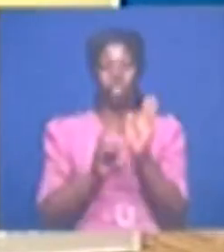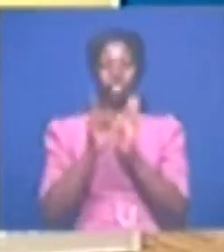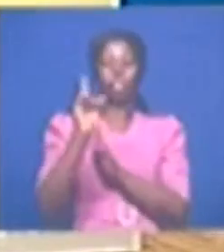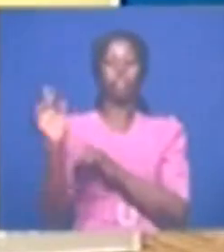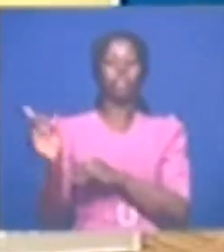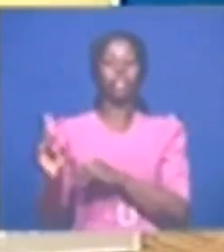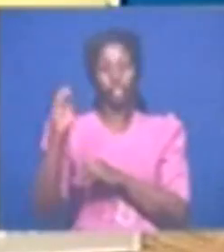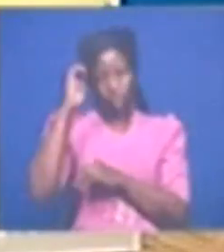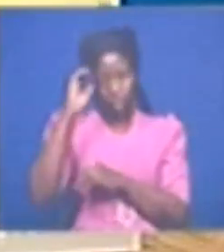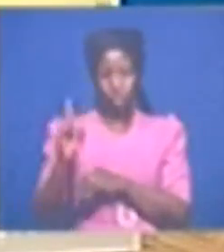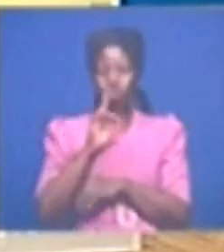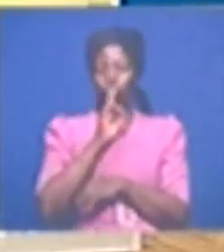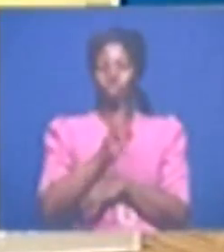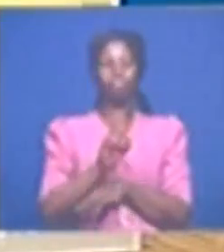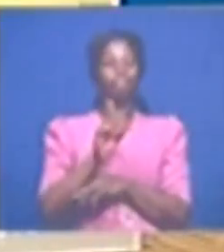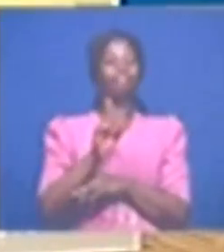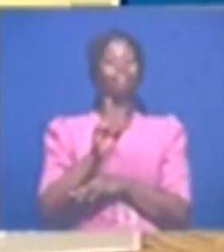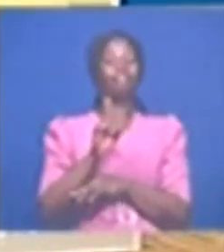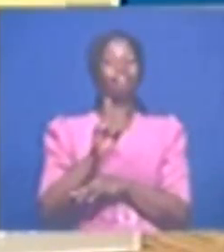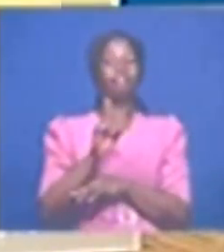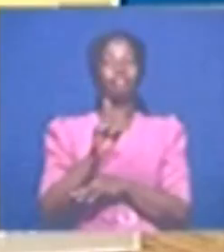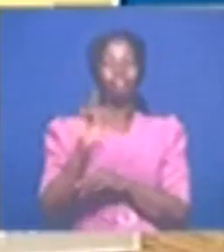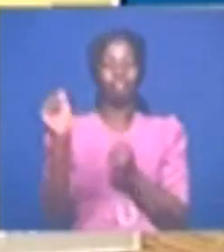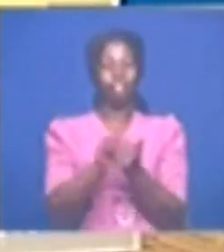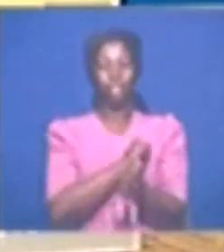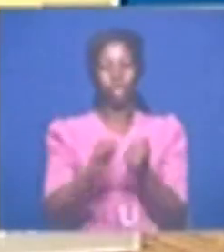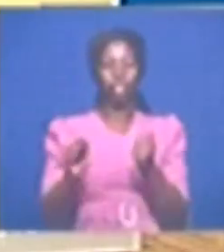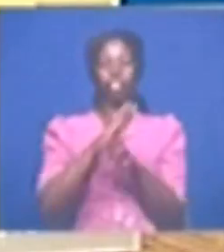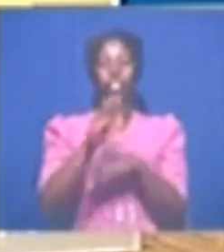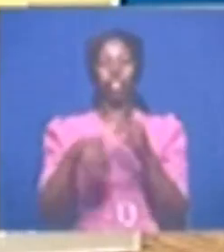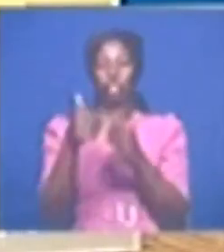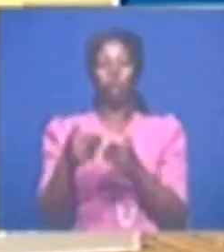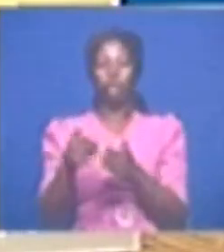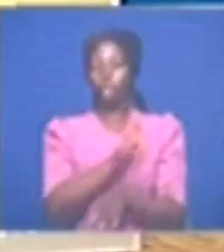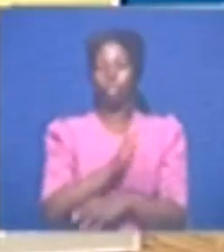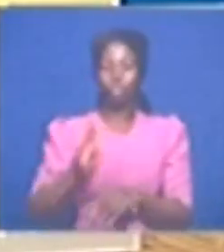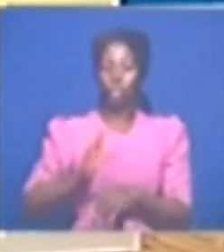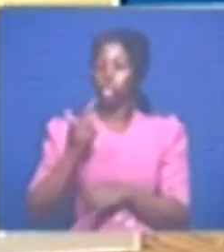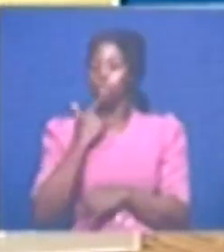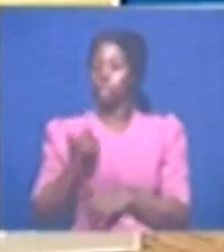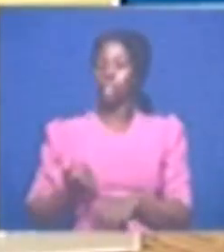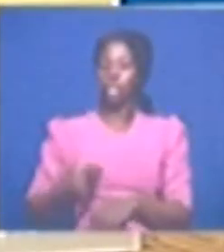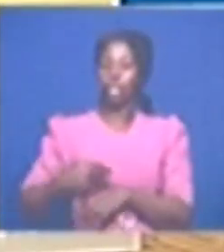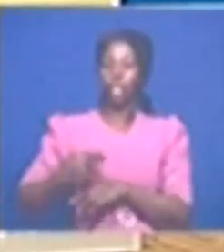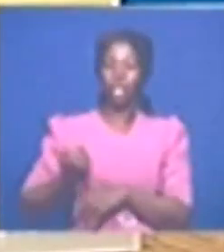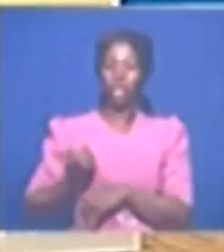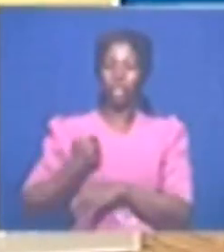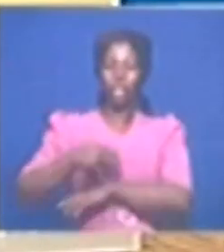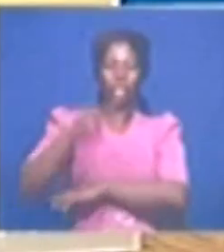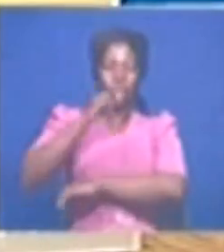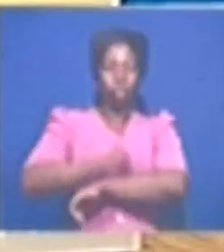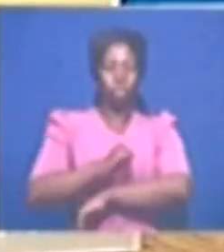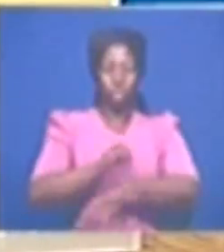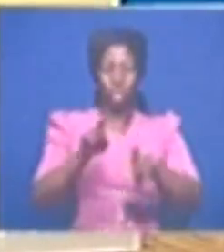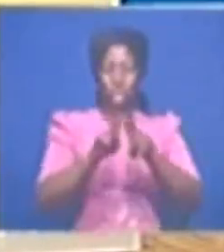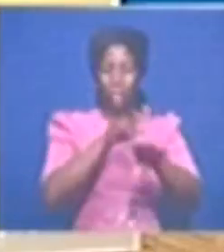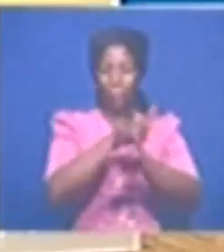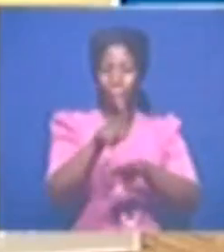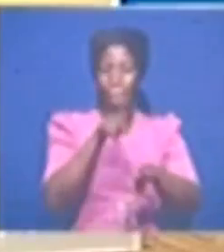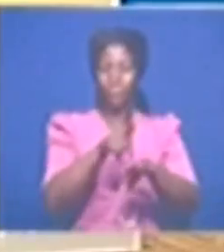Education ordering the disbandment of the entire board of the Moi Girls High School, and we've also seen the principal bowing out, opting for